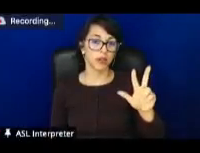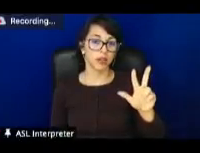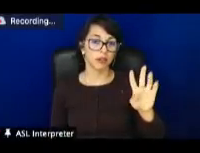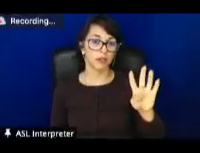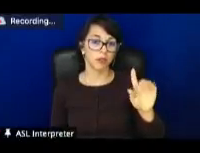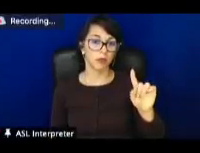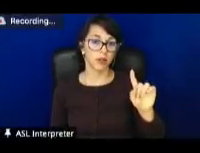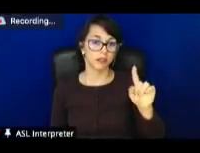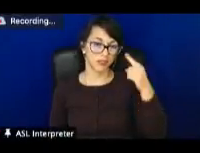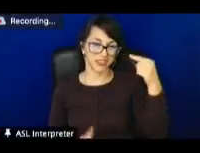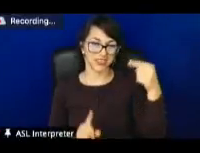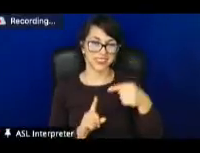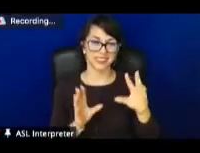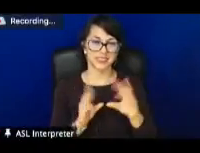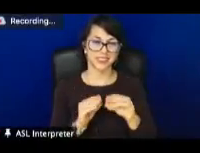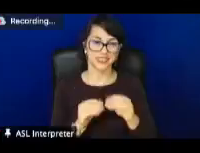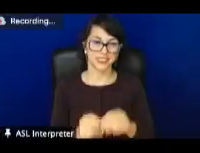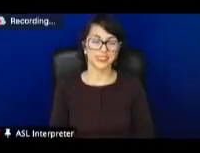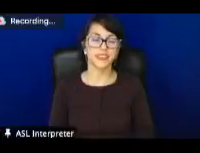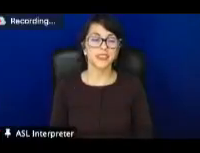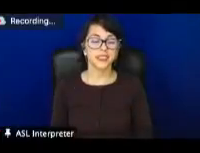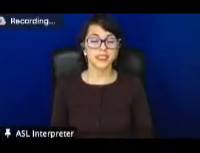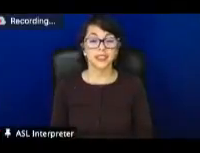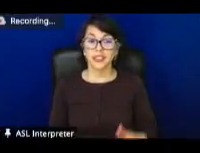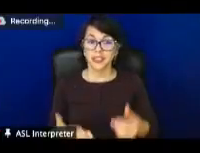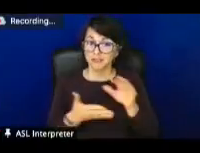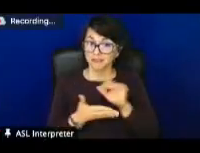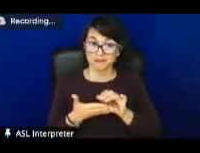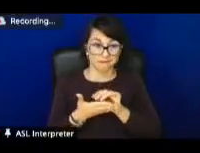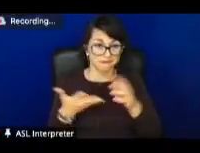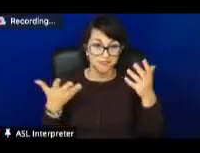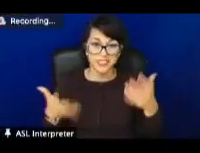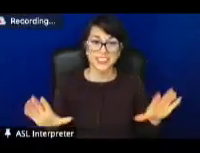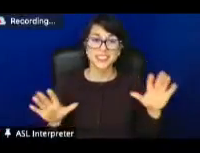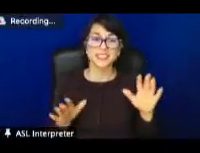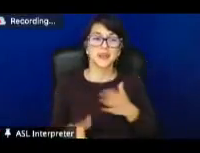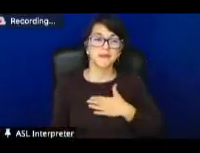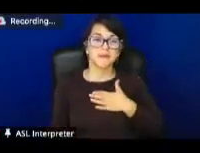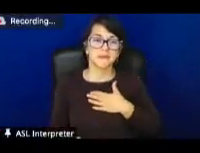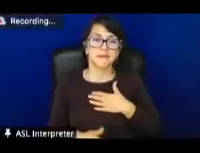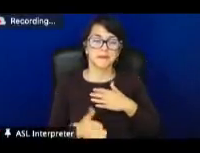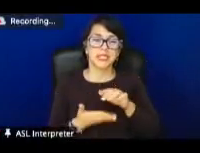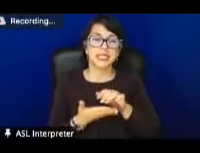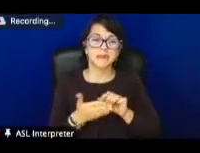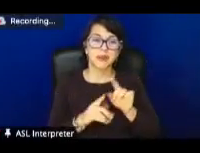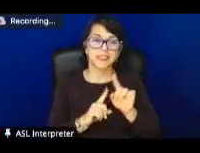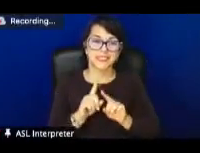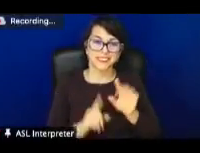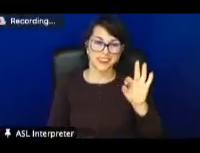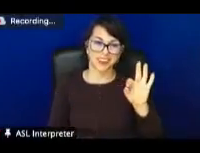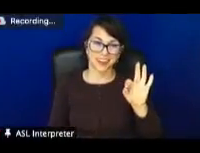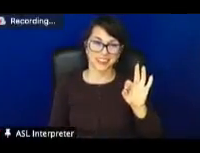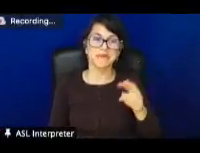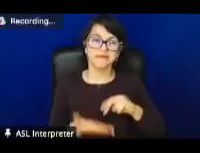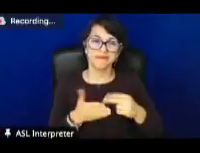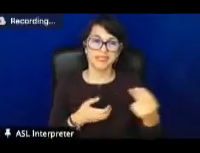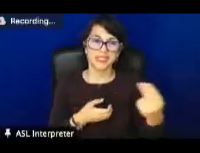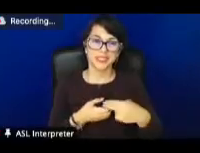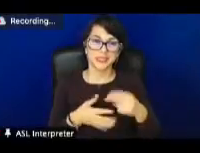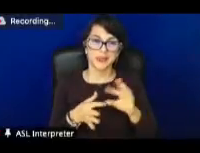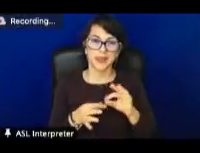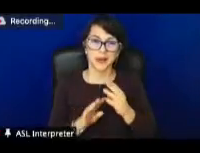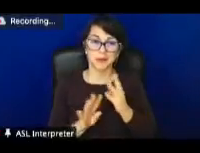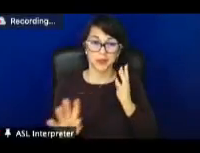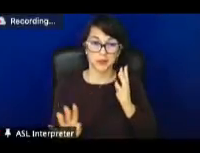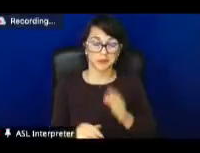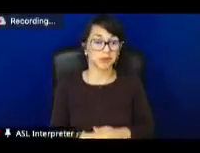847-3195-4341 for this meeting. And once you have dialed in, please press star 9 to enter the comment queue. The full